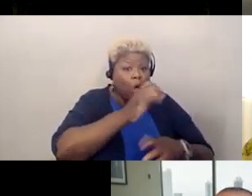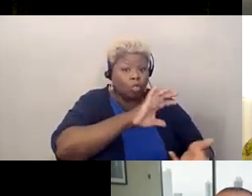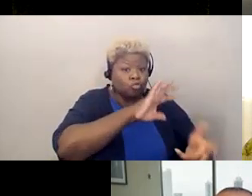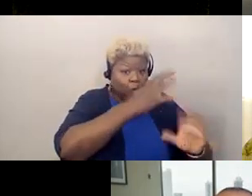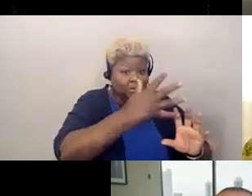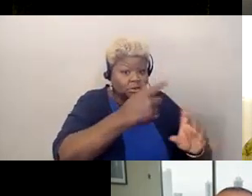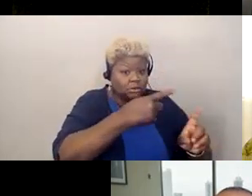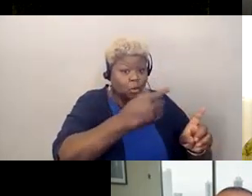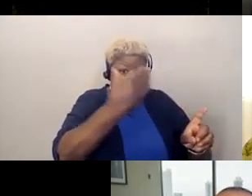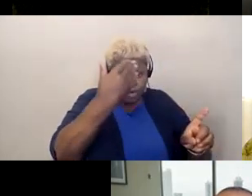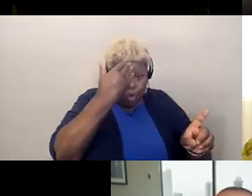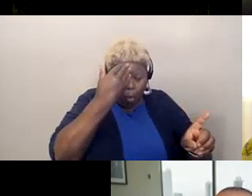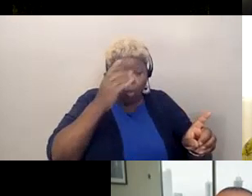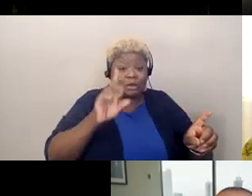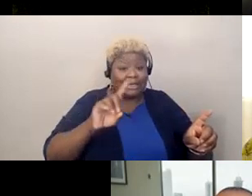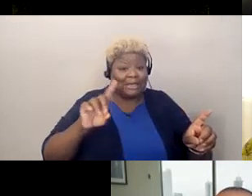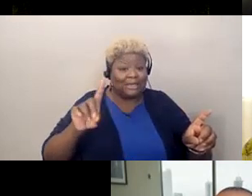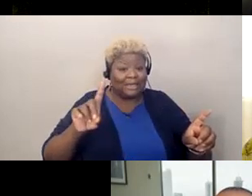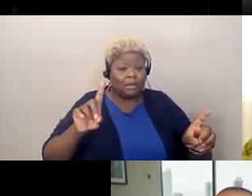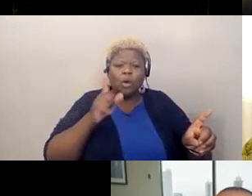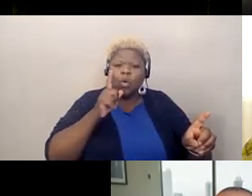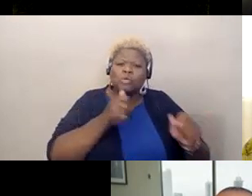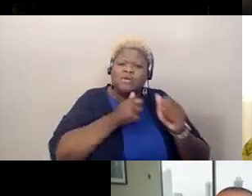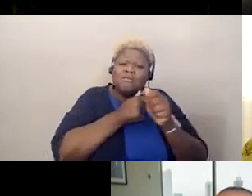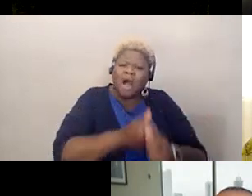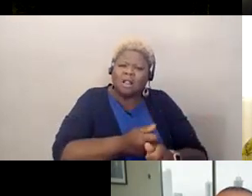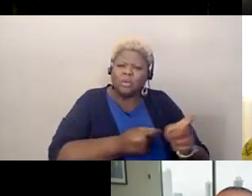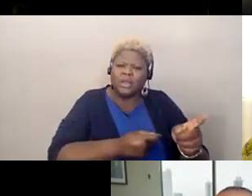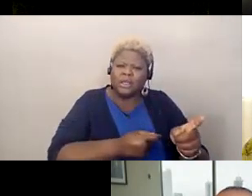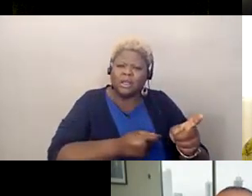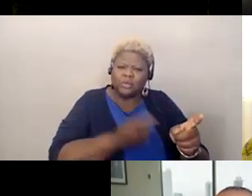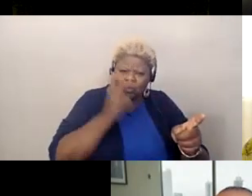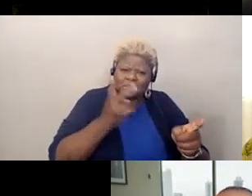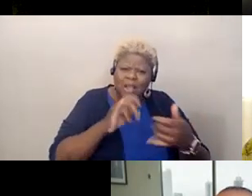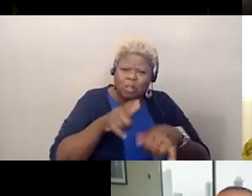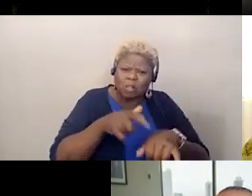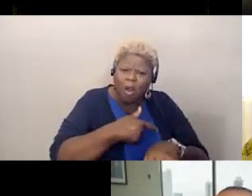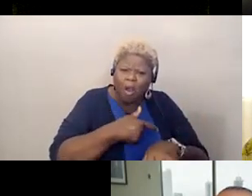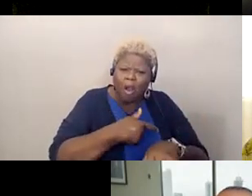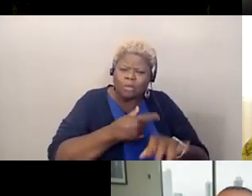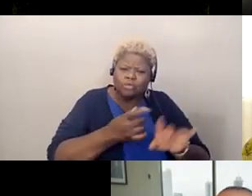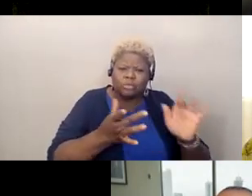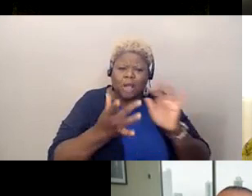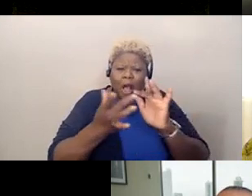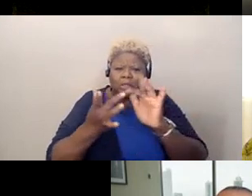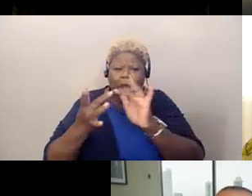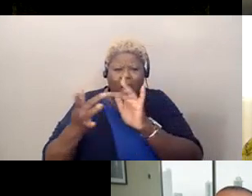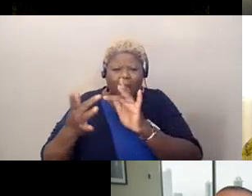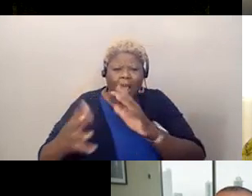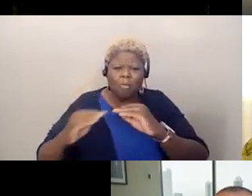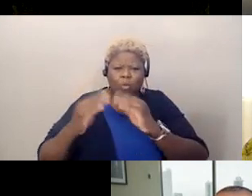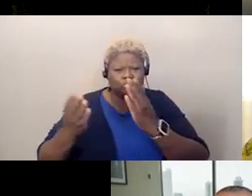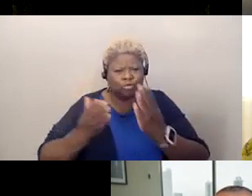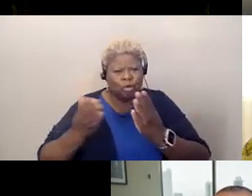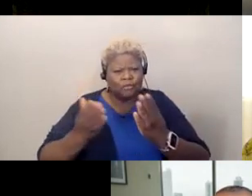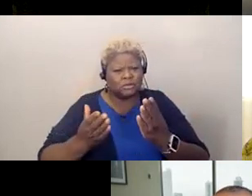we know are DDD people, who's following to see how long it takes for everybody to be contacted and for additional